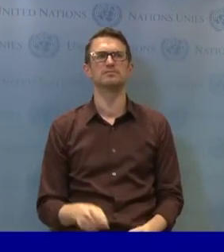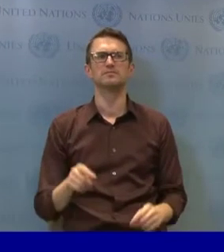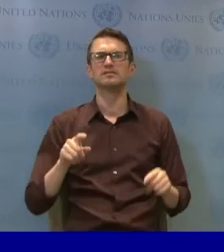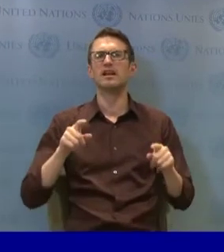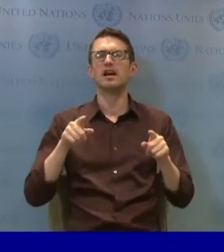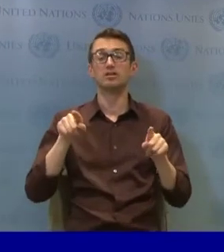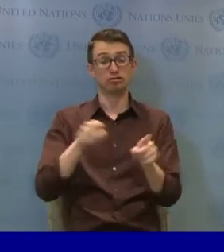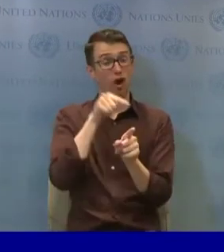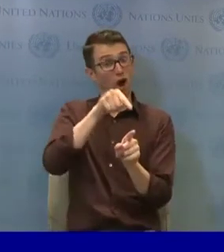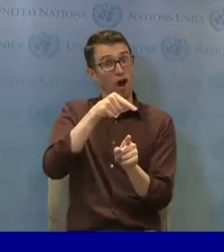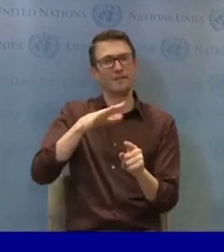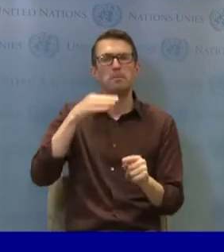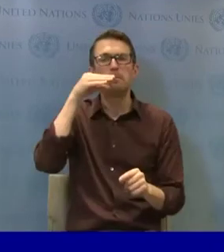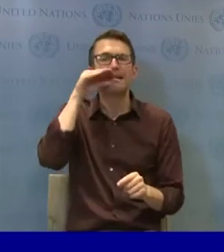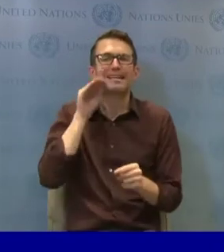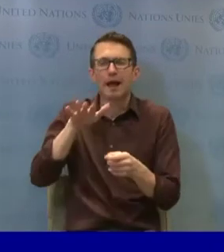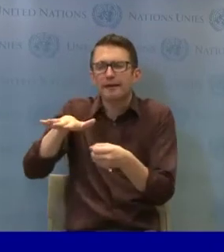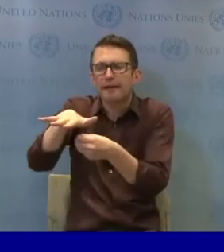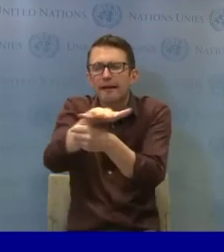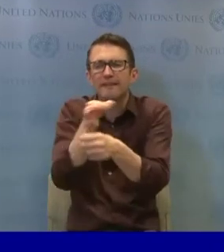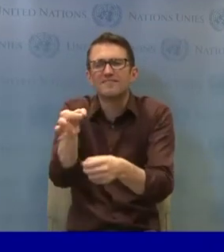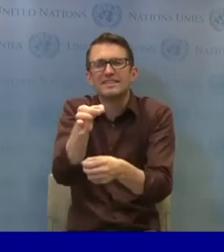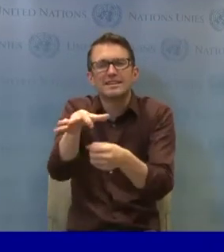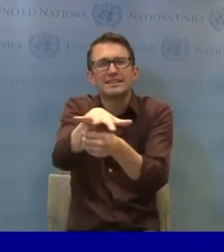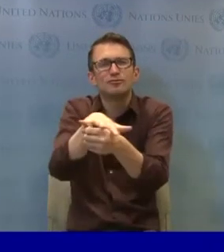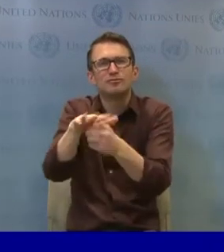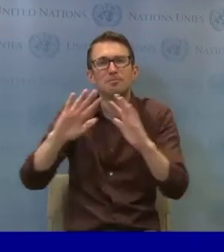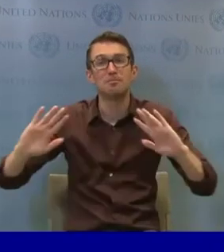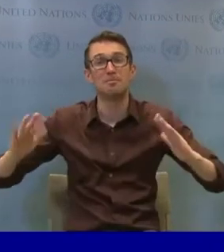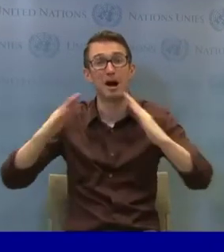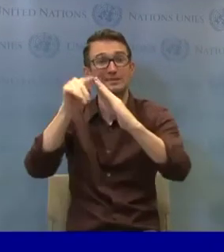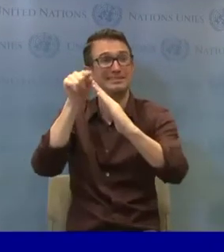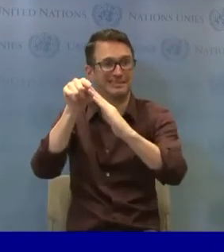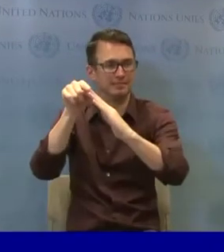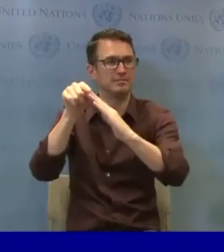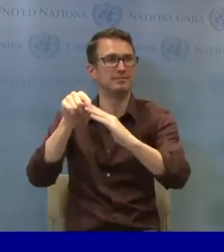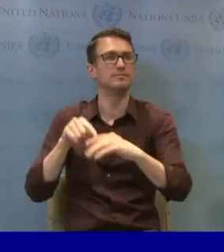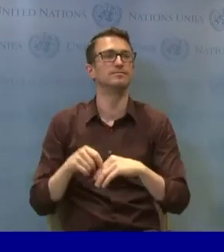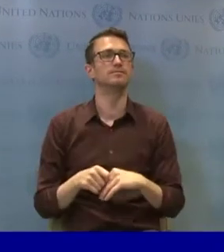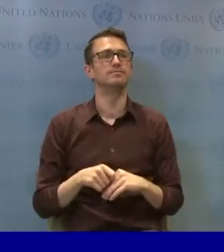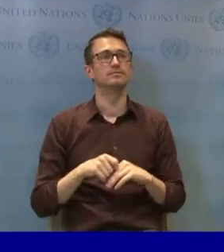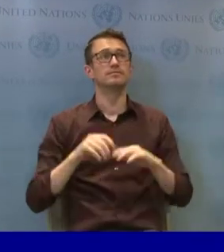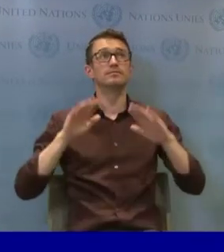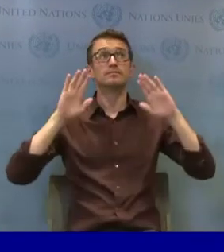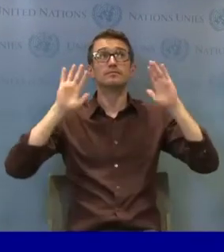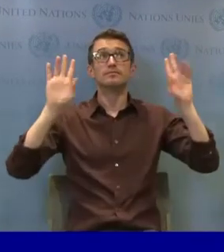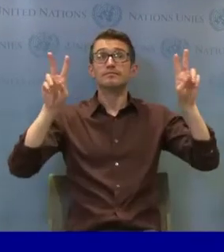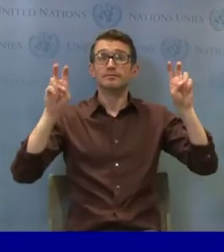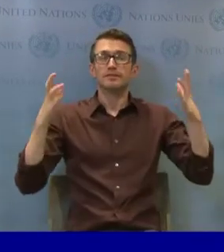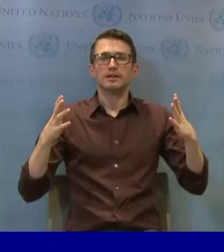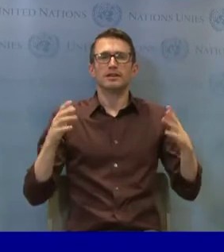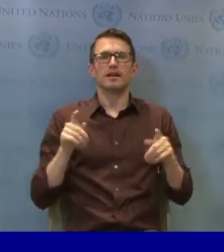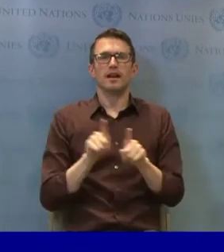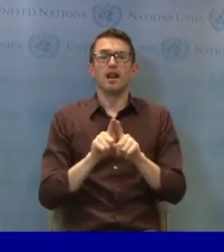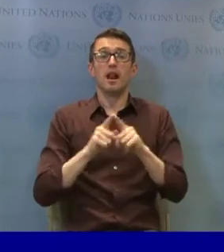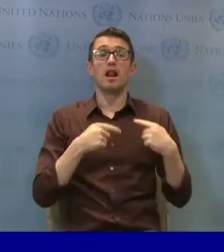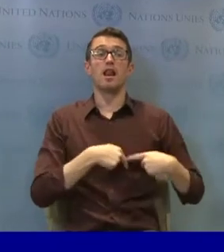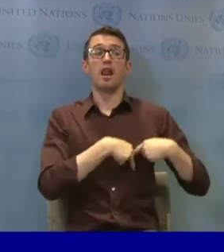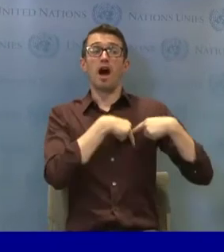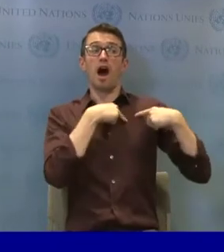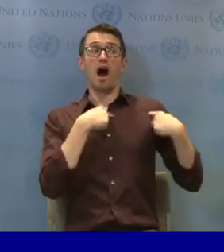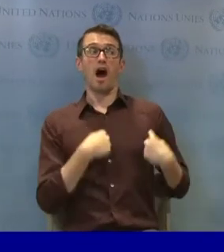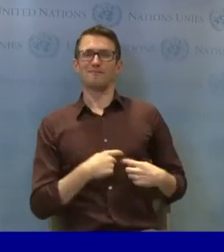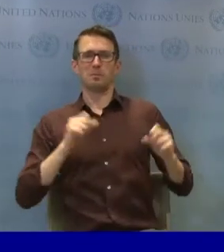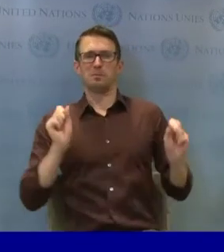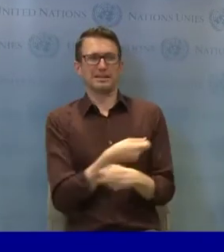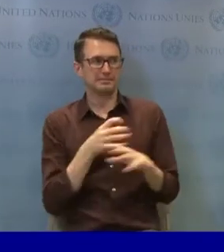story of a forbidden love. This is a powerful example of the rich Bulgarian folklore music that has been preserved